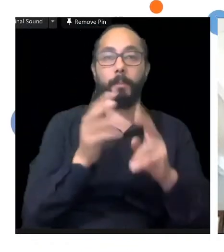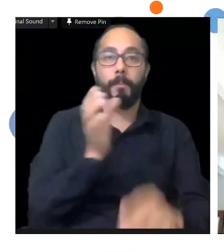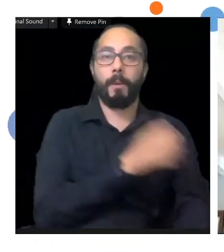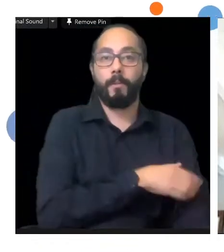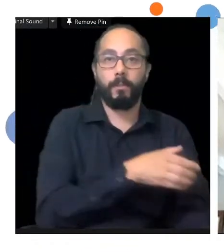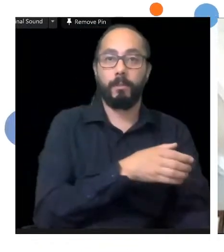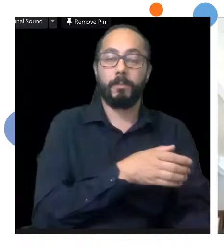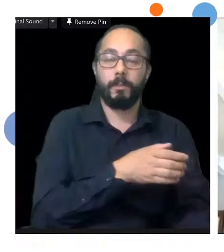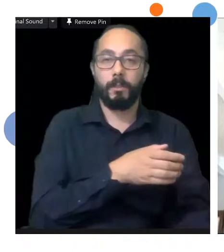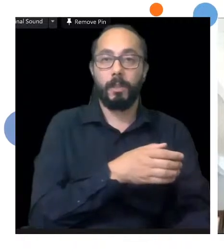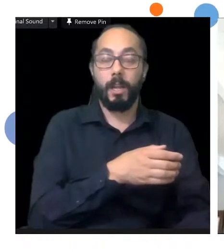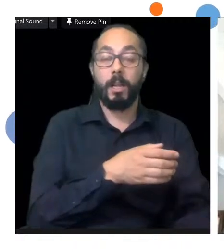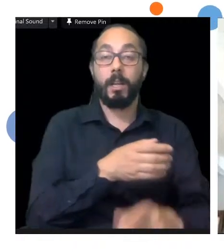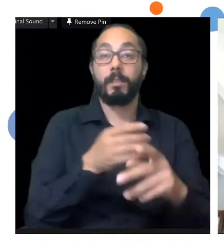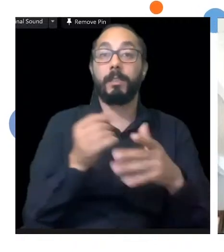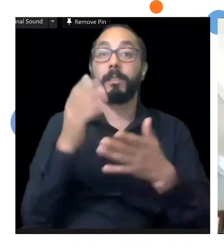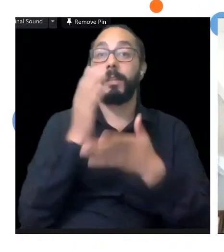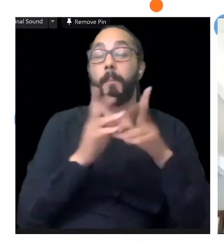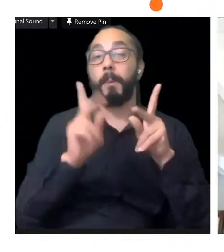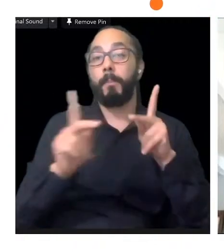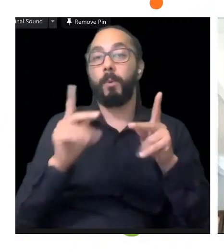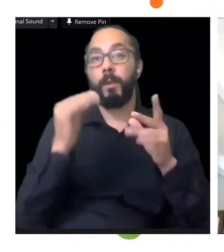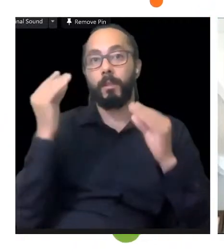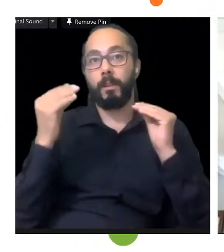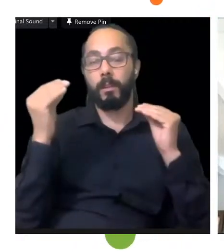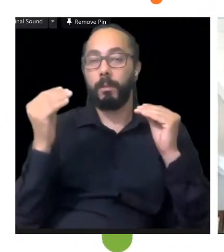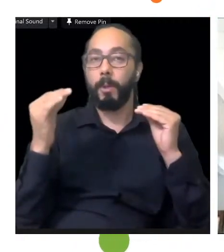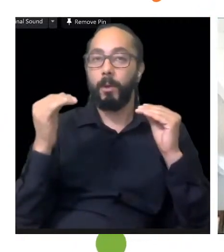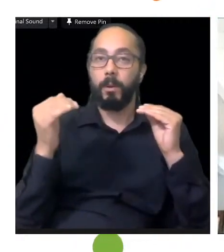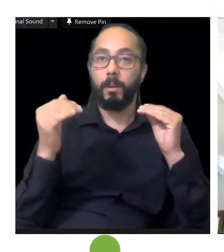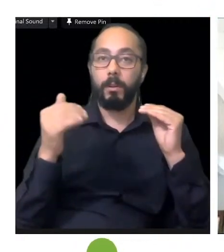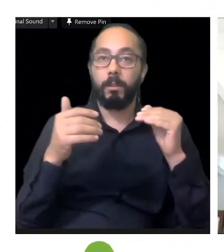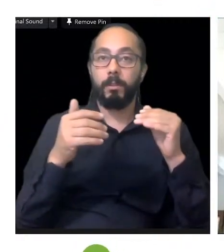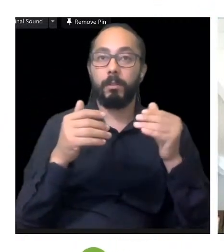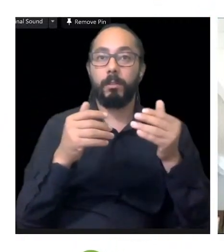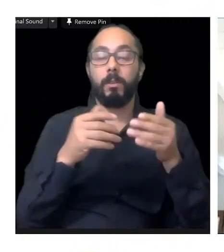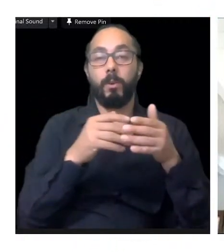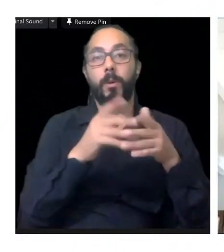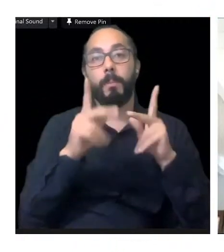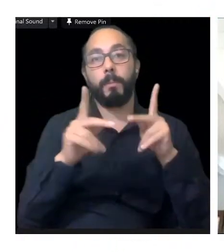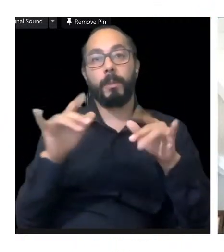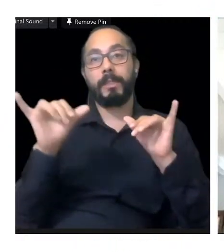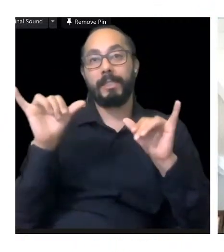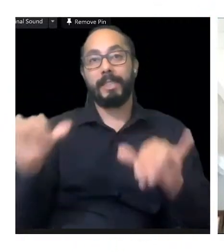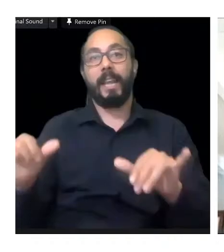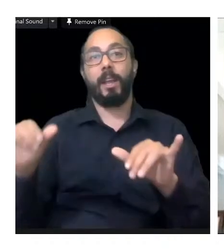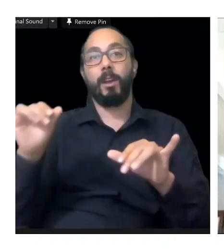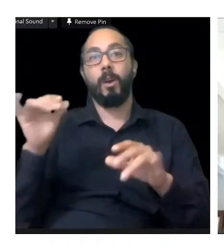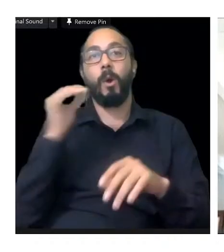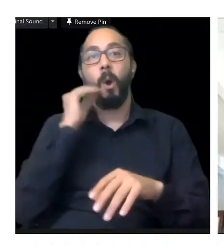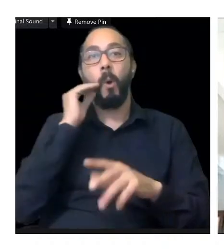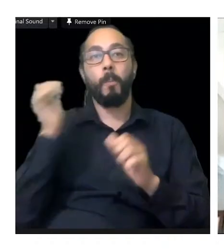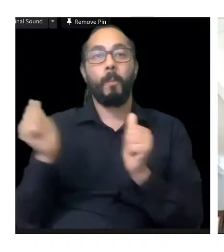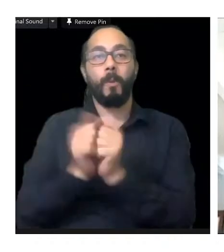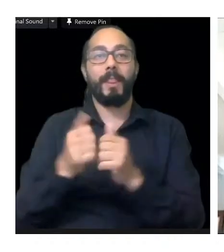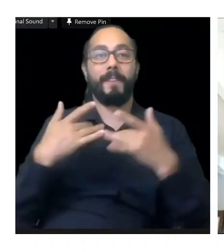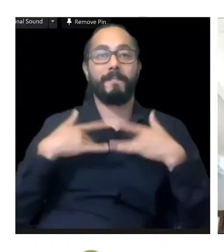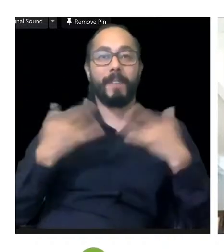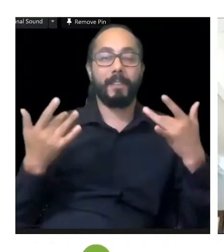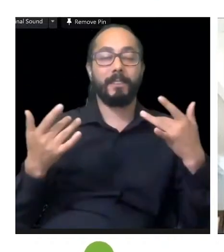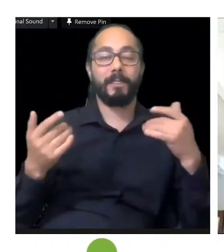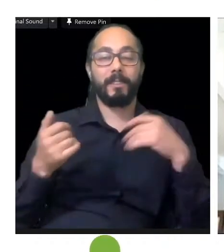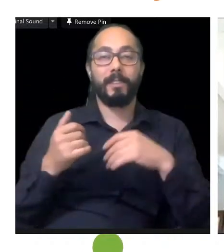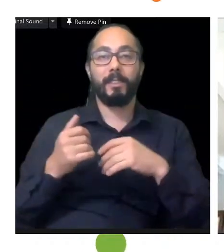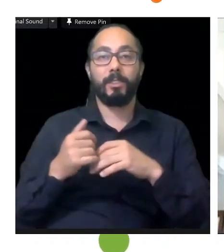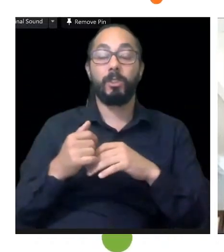folks who were considering buying or taking part in our Stay Home With, we're calling it Stay Home With event. And so we were able to say, if we reach a